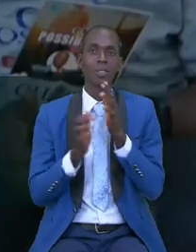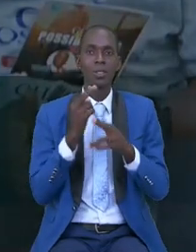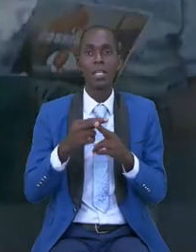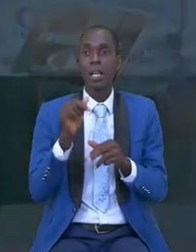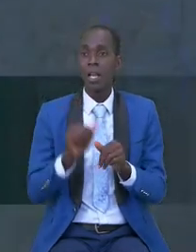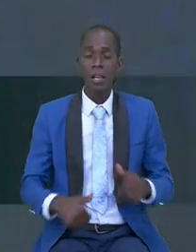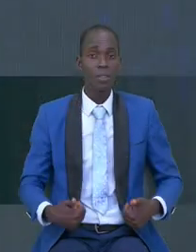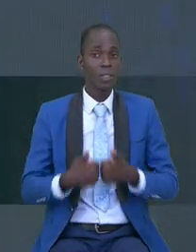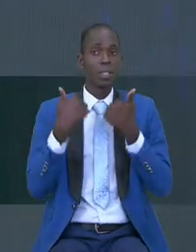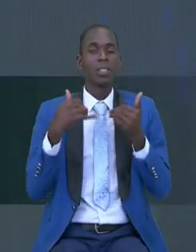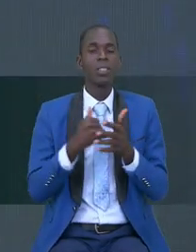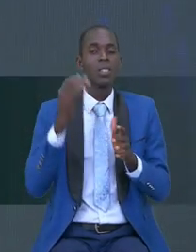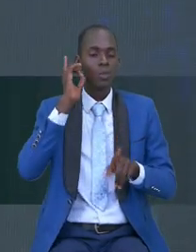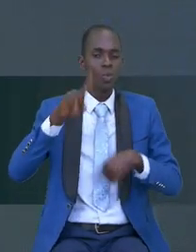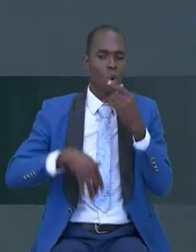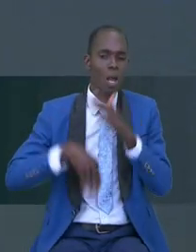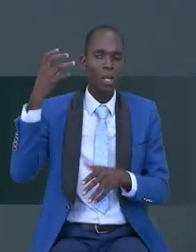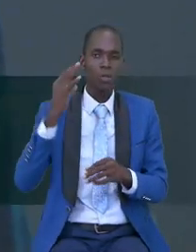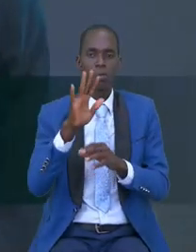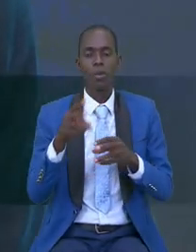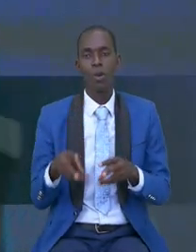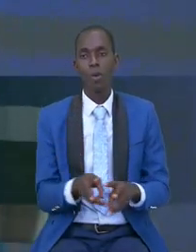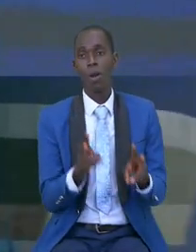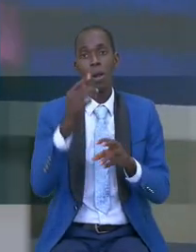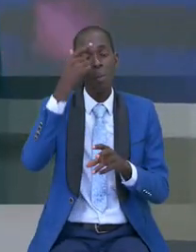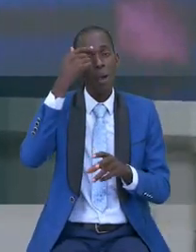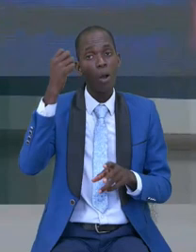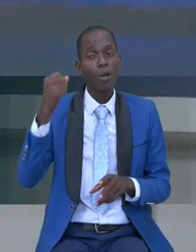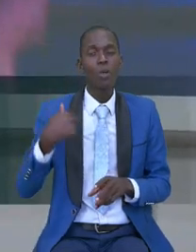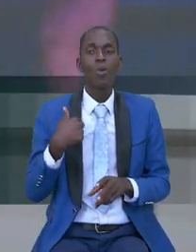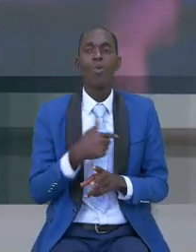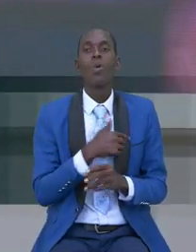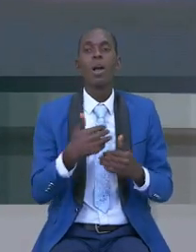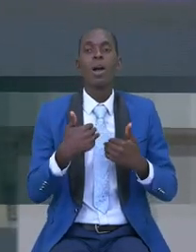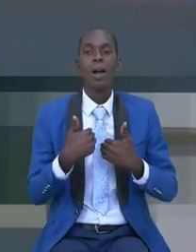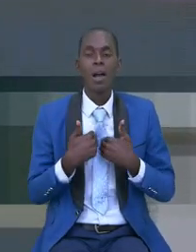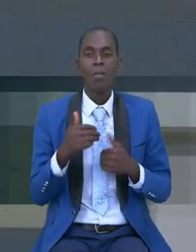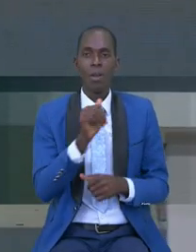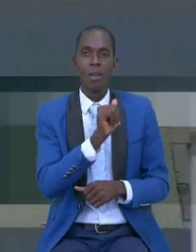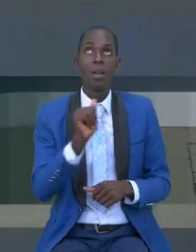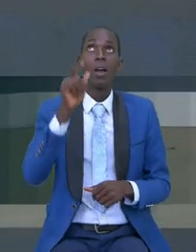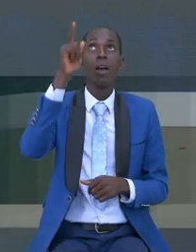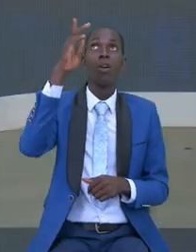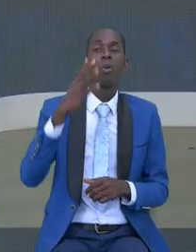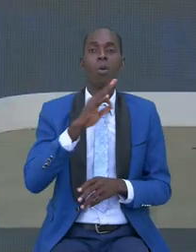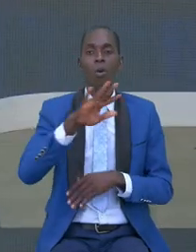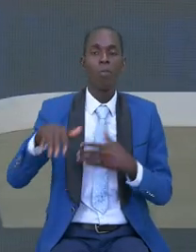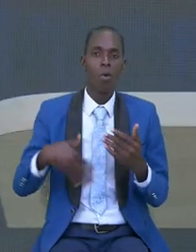challenge, it will get out of your way, because we have a God of